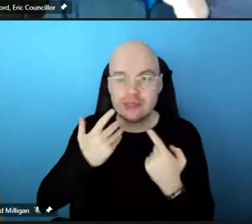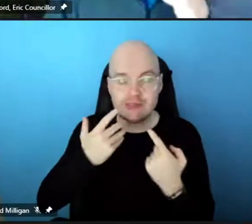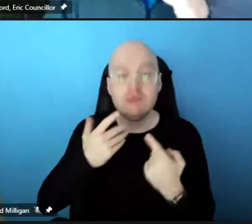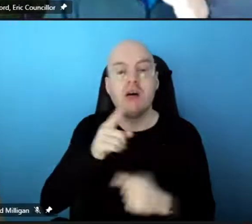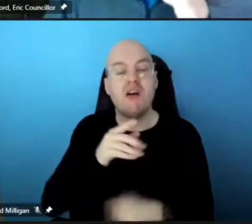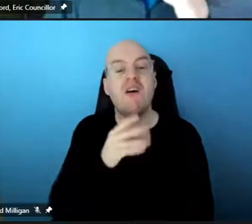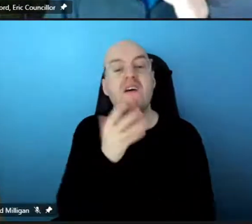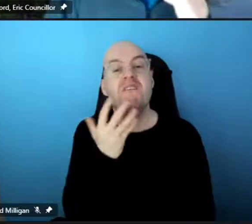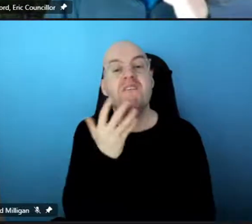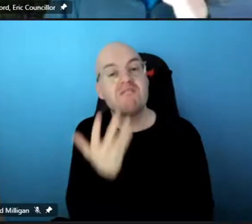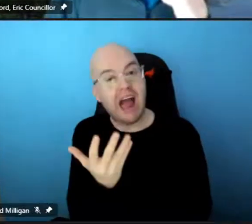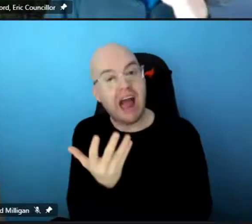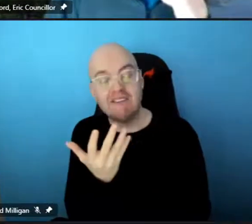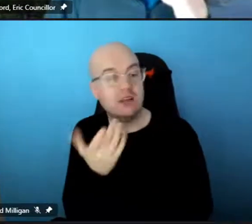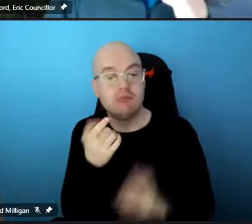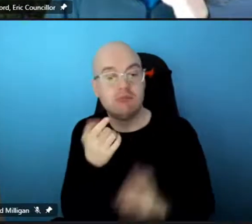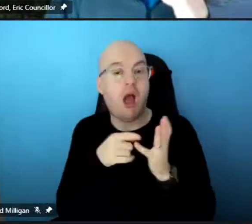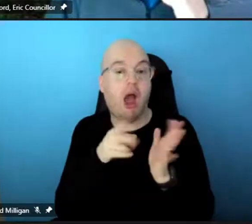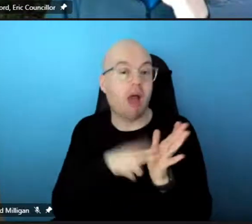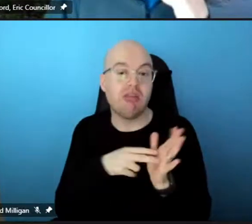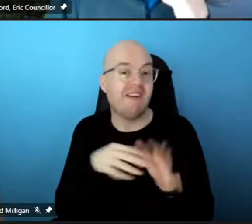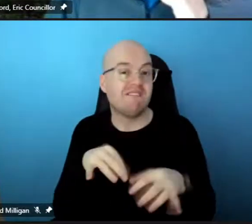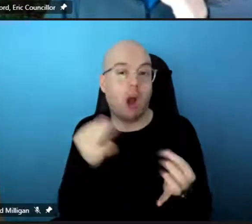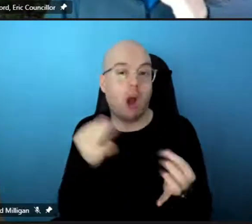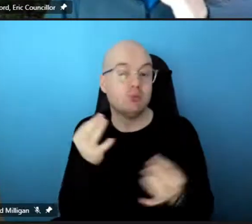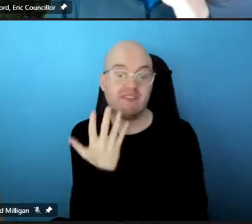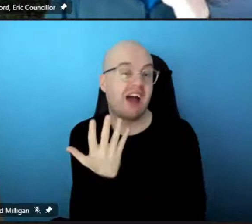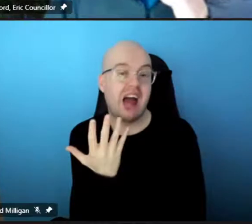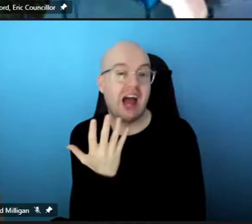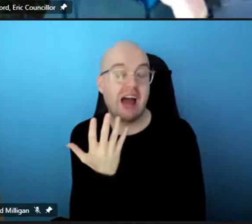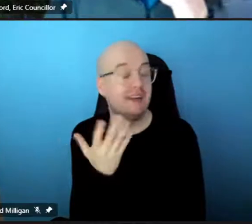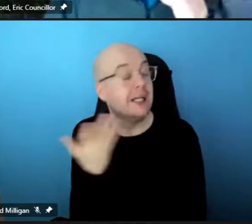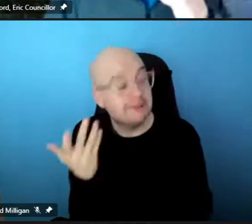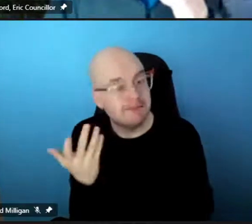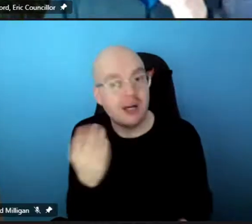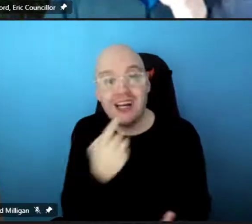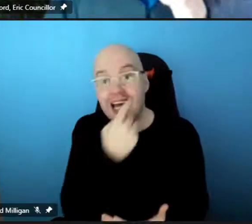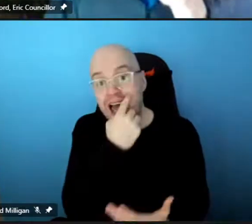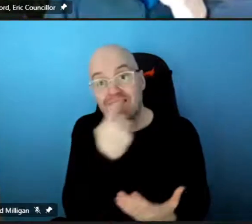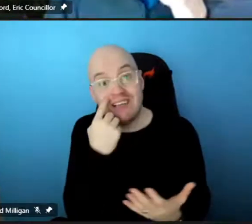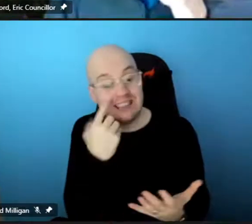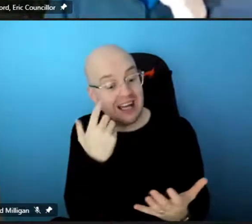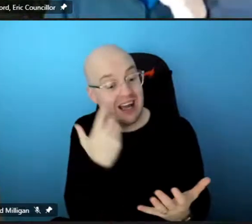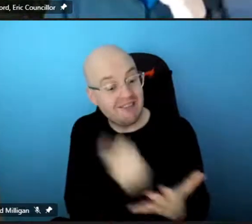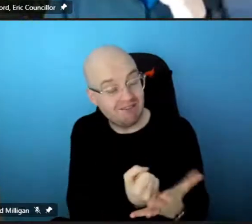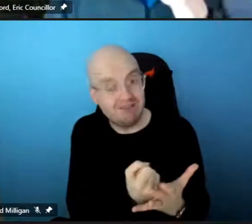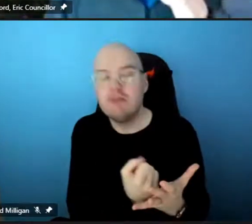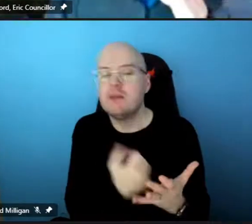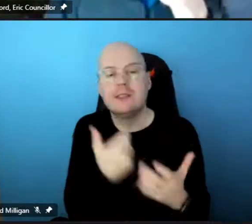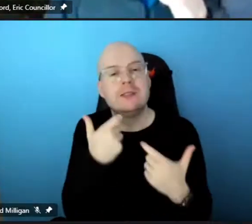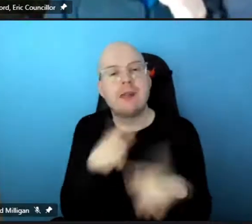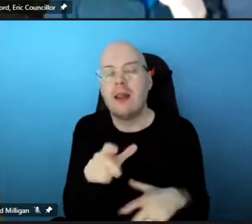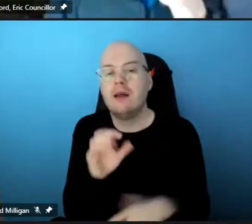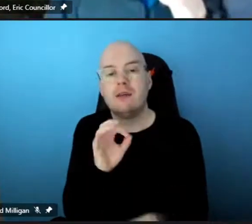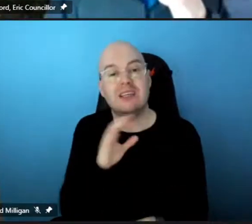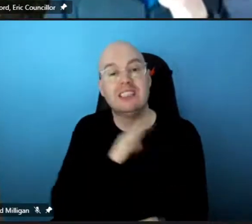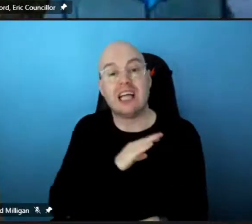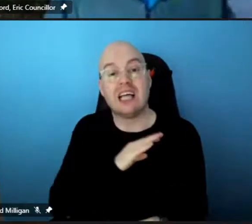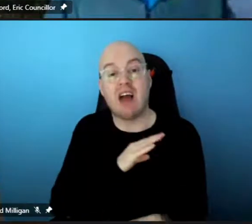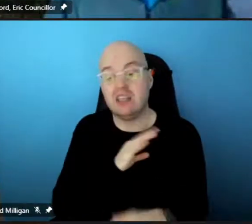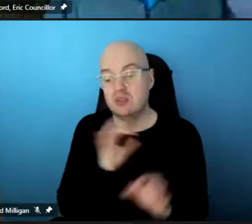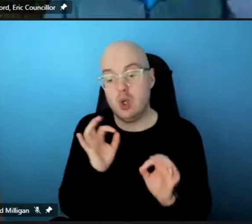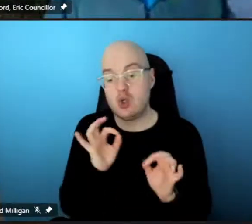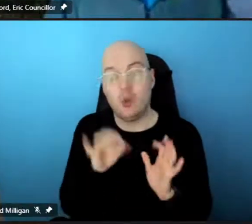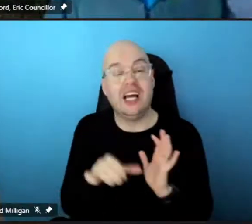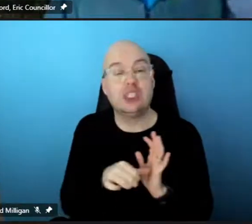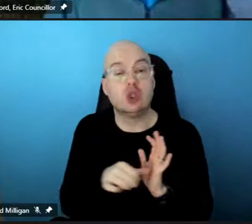unfounded because despite having evidence, we were satisfied that there was no issue. So in terms of